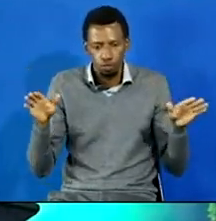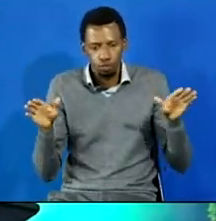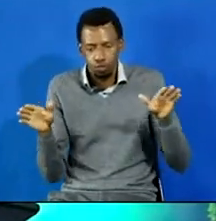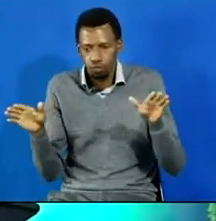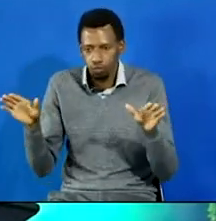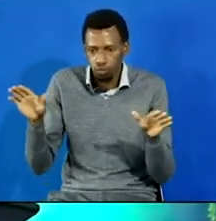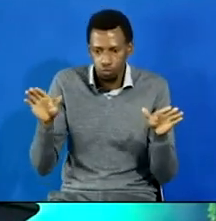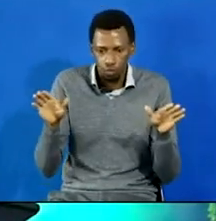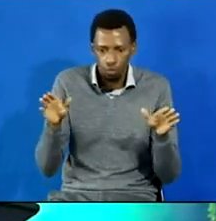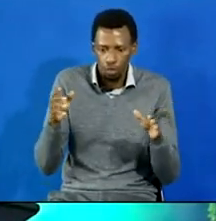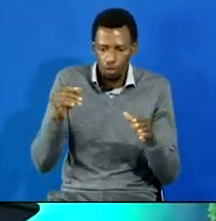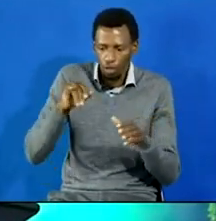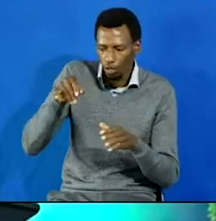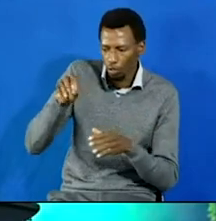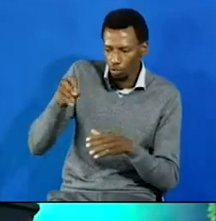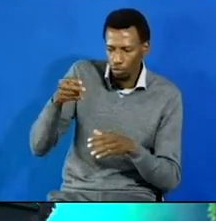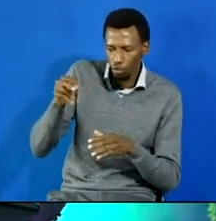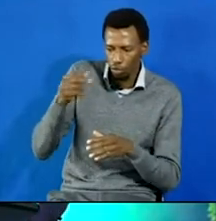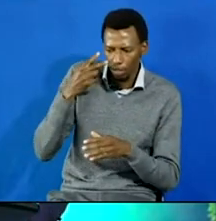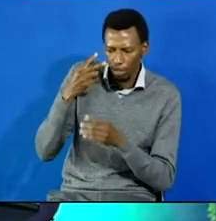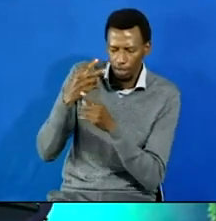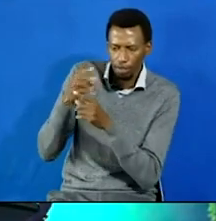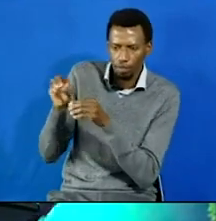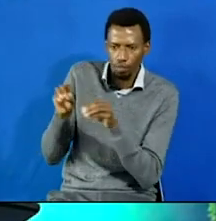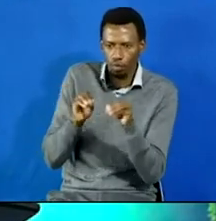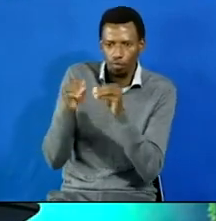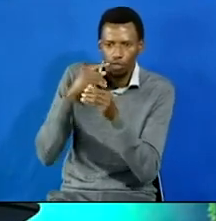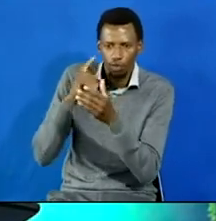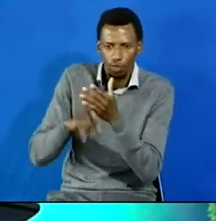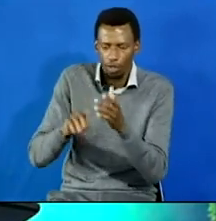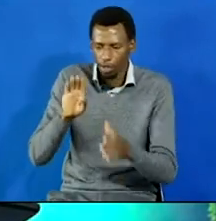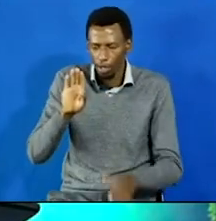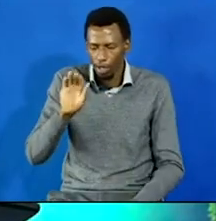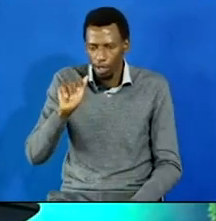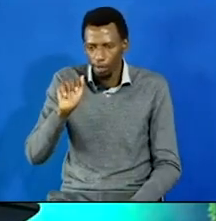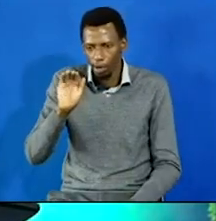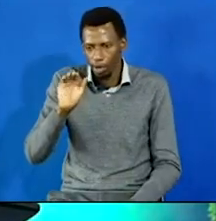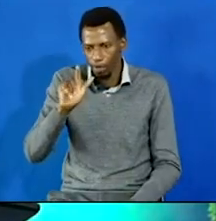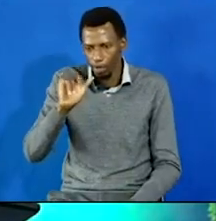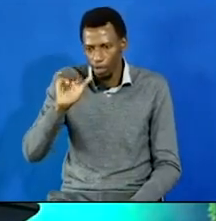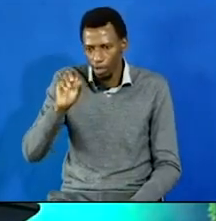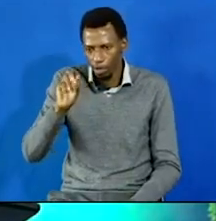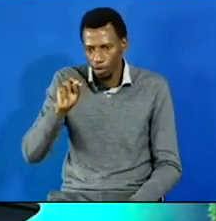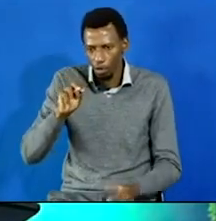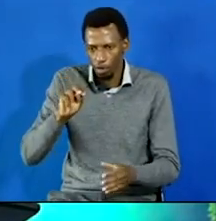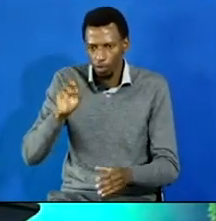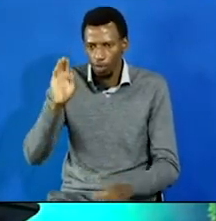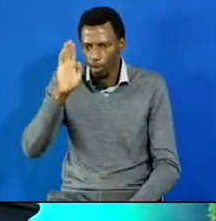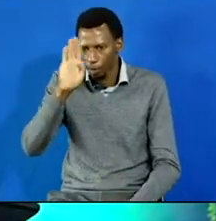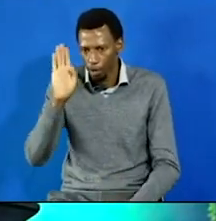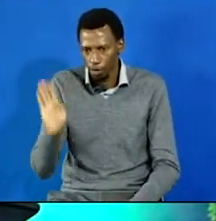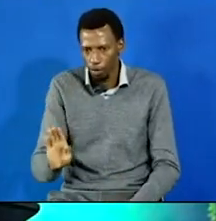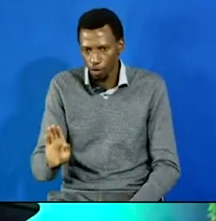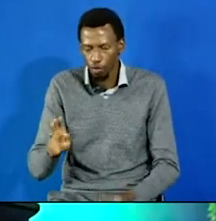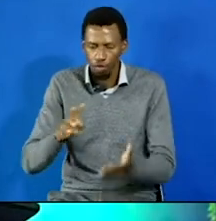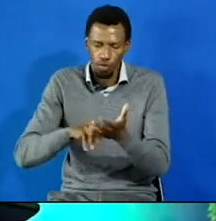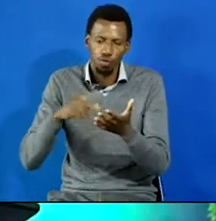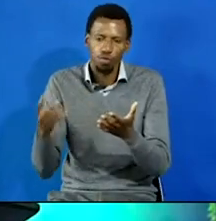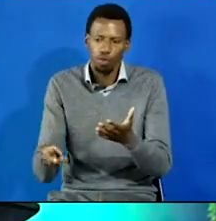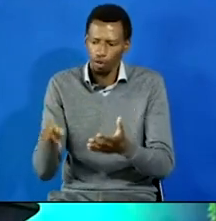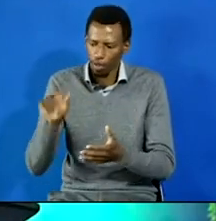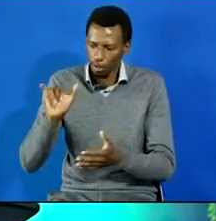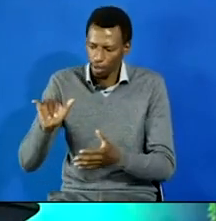"Babylon is fallen. That great city that made all nations